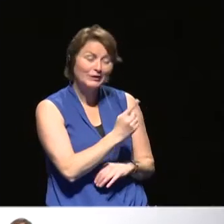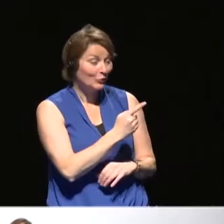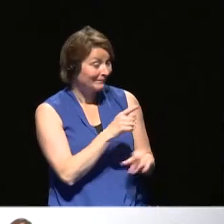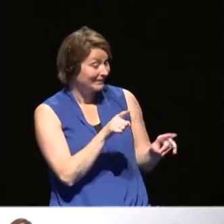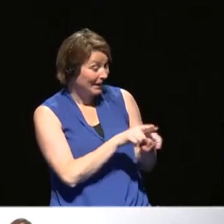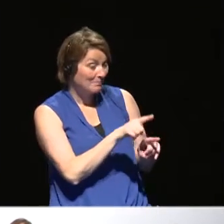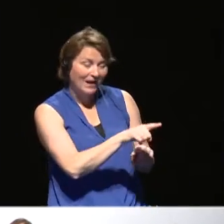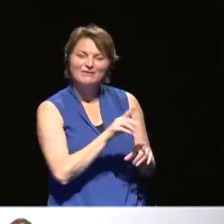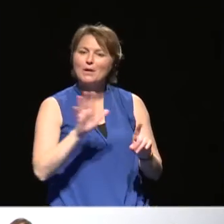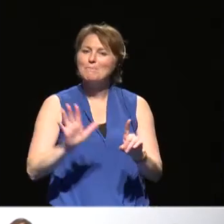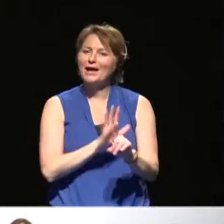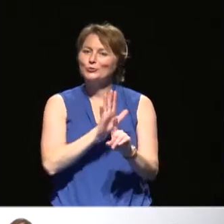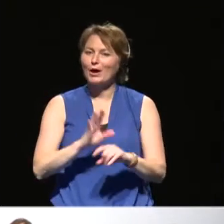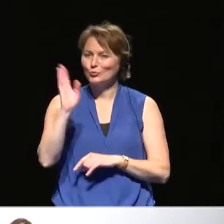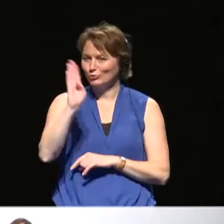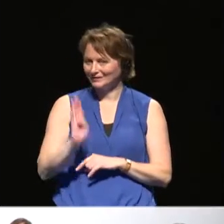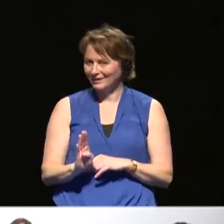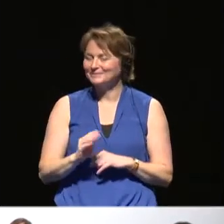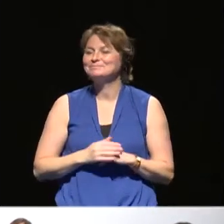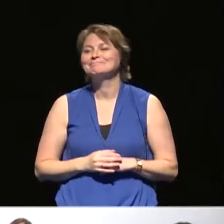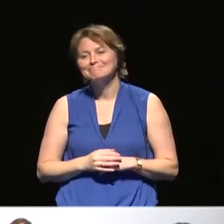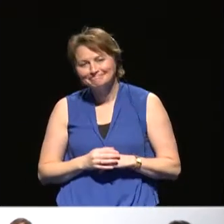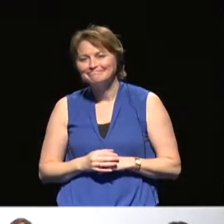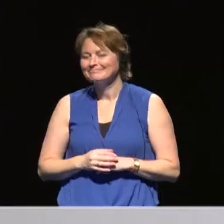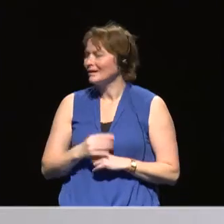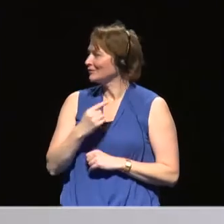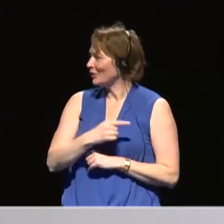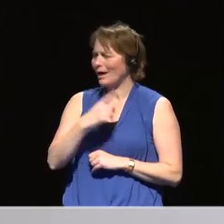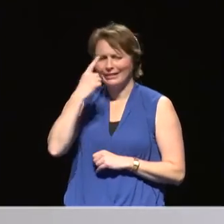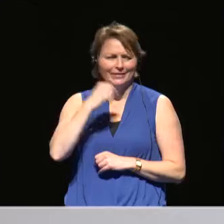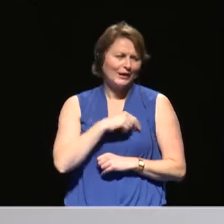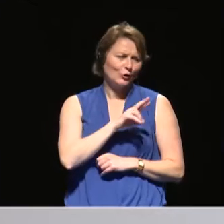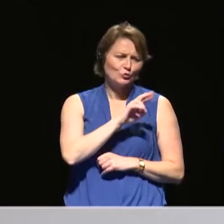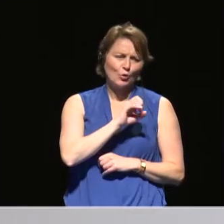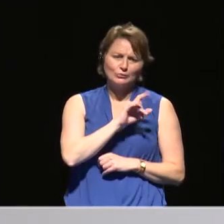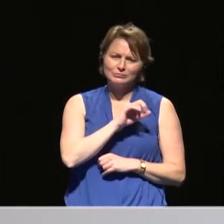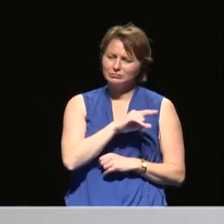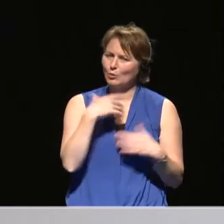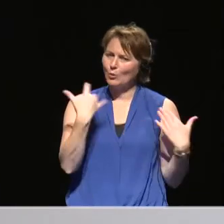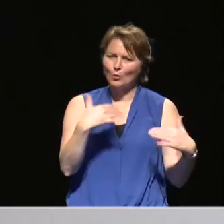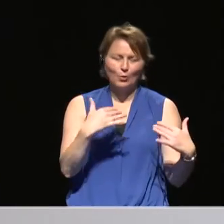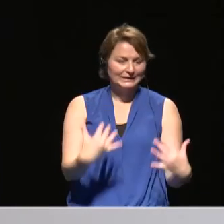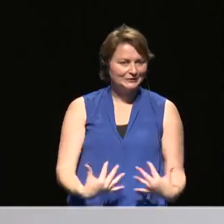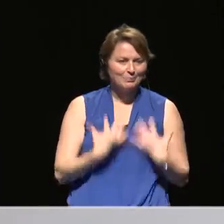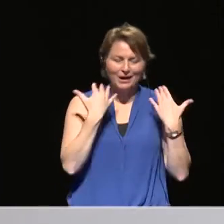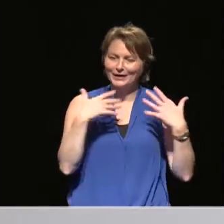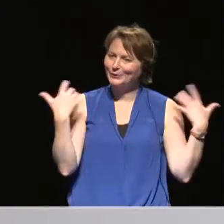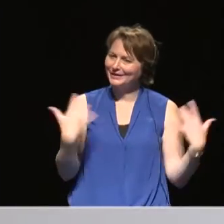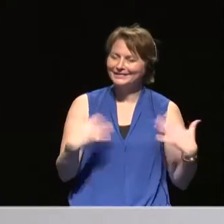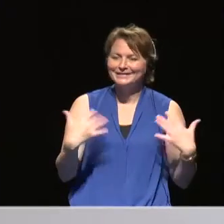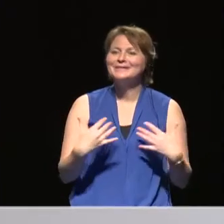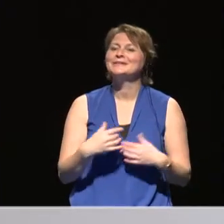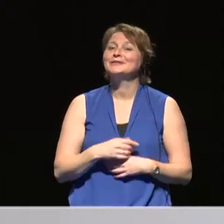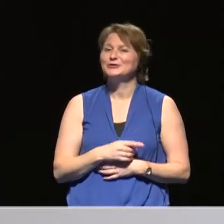please go ahead. That's why I think what Gleison is doing is so inspiring, because I think it is the one half of